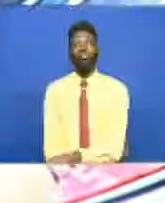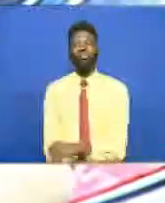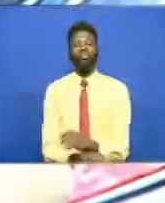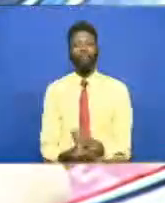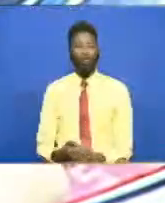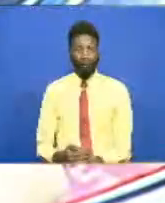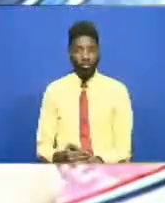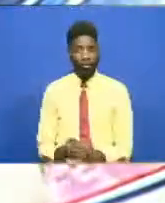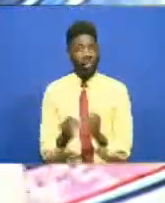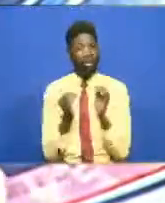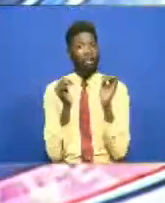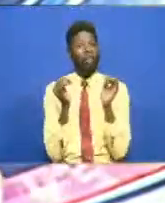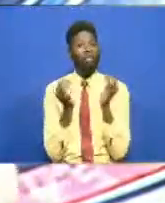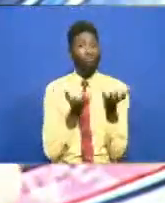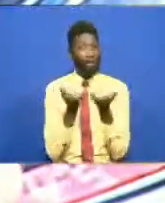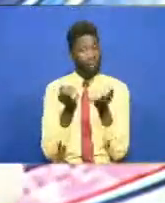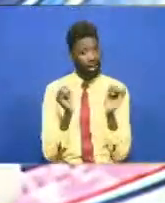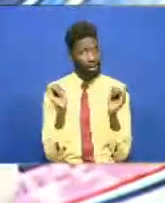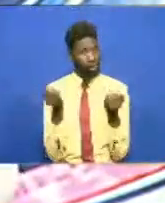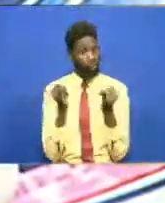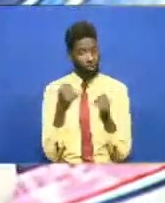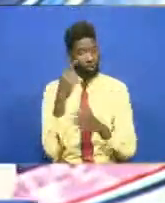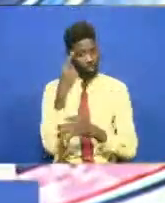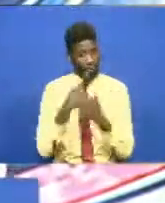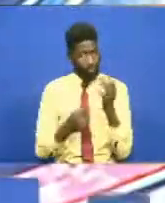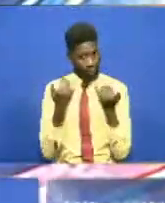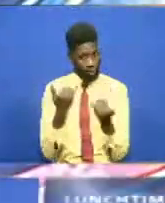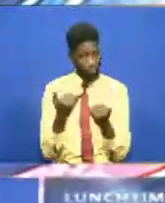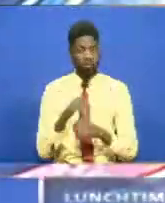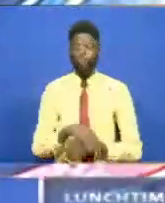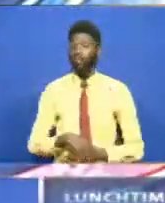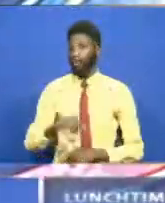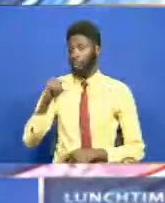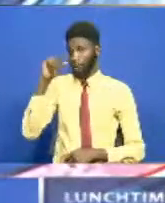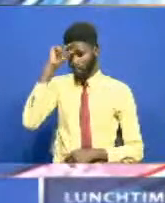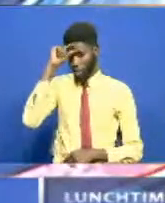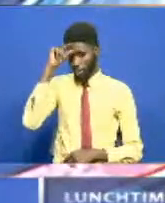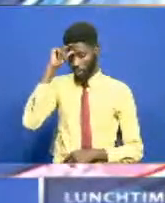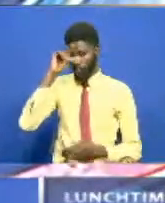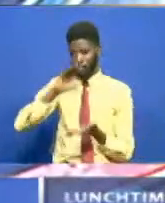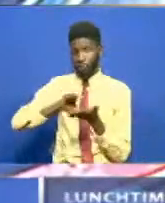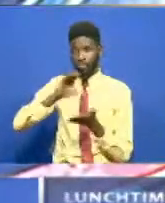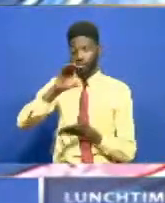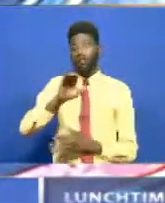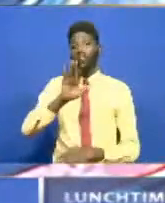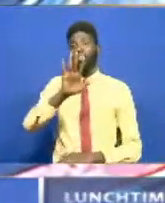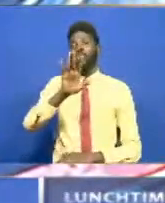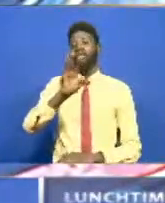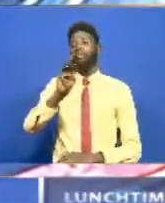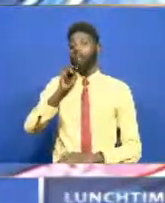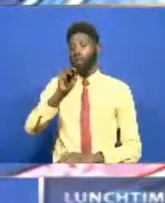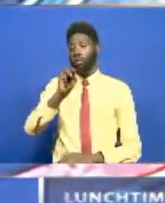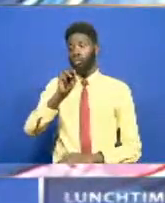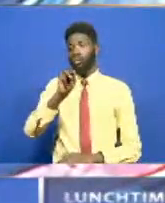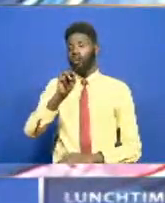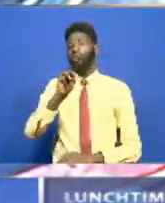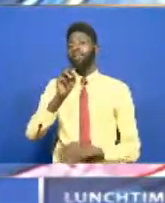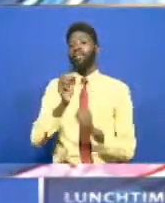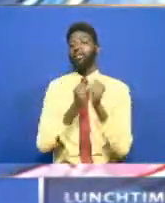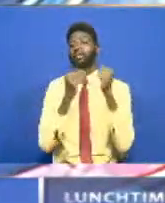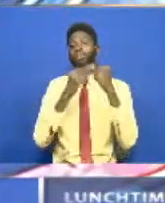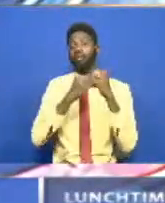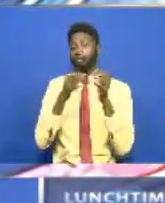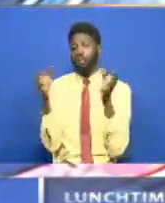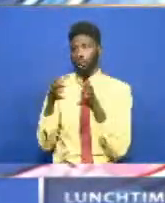And the latest in the world of business is that the government has disbursed 5 million shillings to 18 companies to